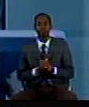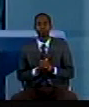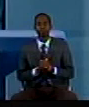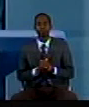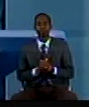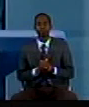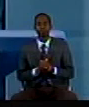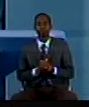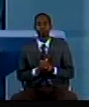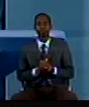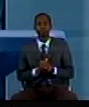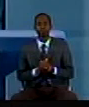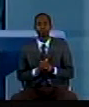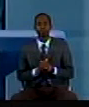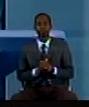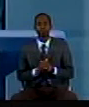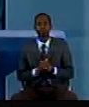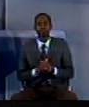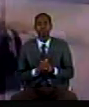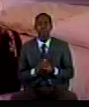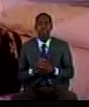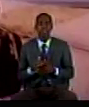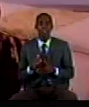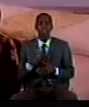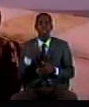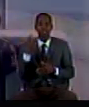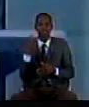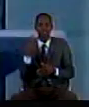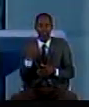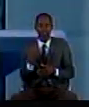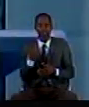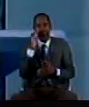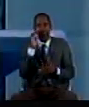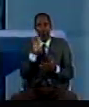Her Excellency, the wife of the Deputy Governor Gombe State.